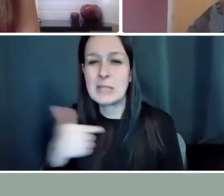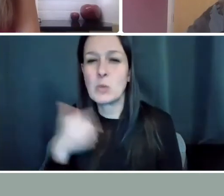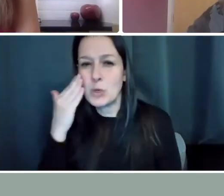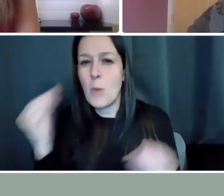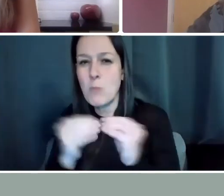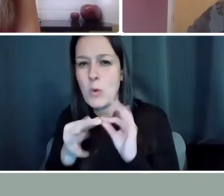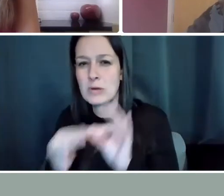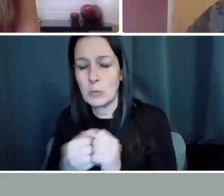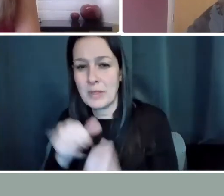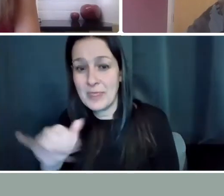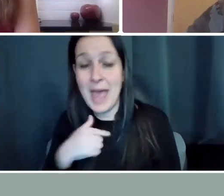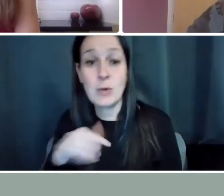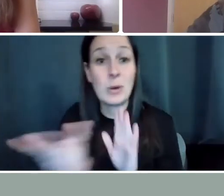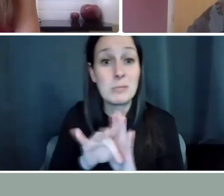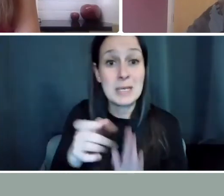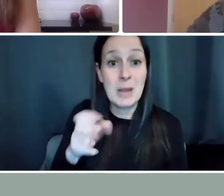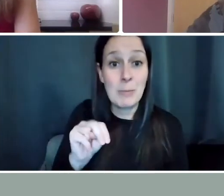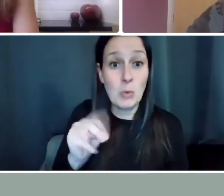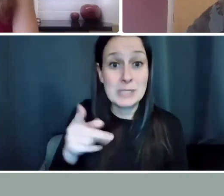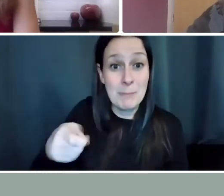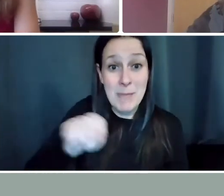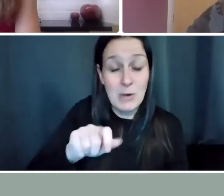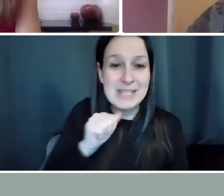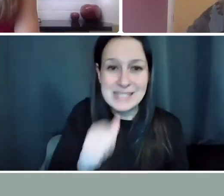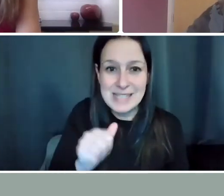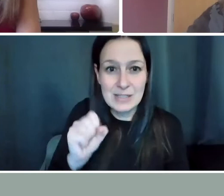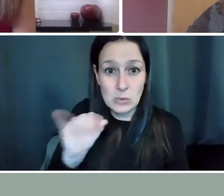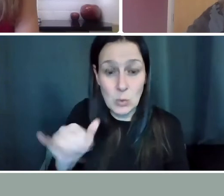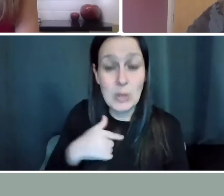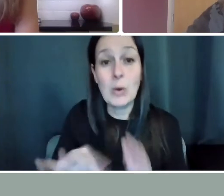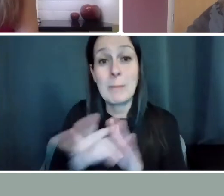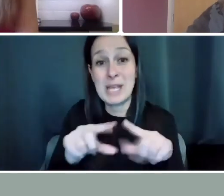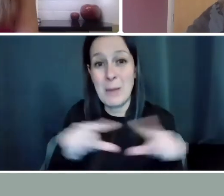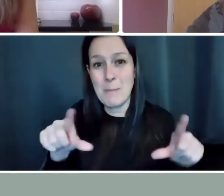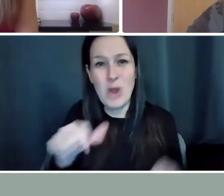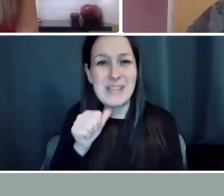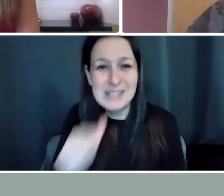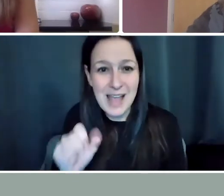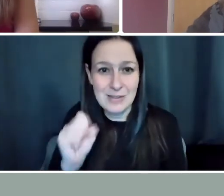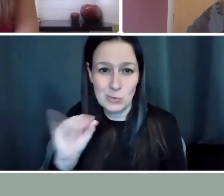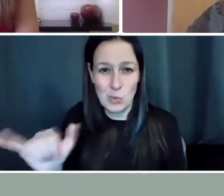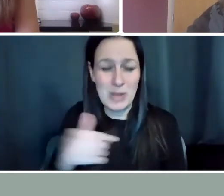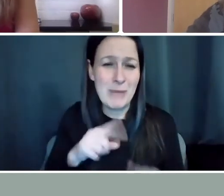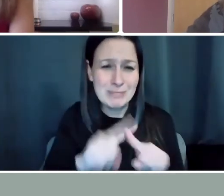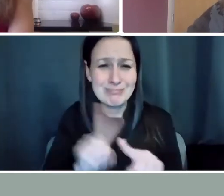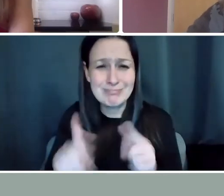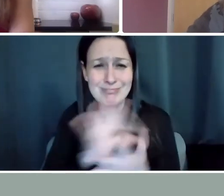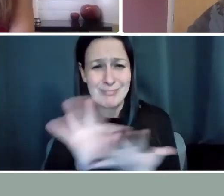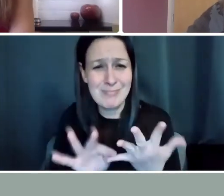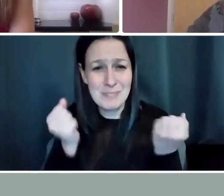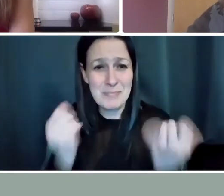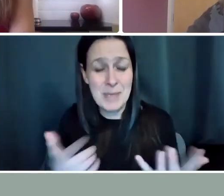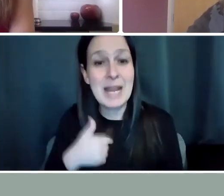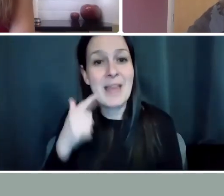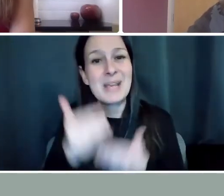or pick a protein powder that's not soy, or pick a bar that's not soy. You have so many options now. I think the